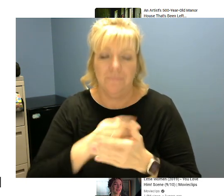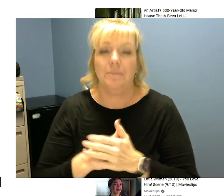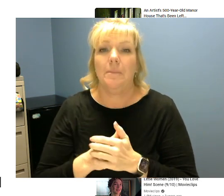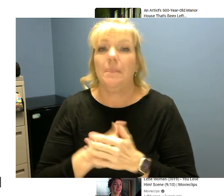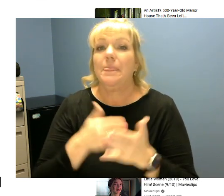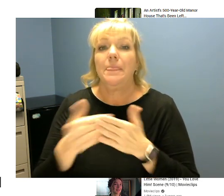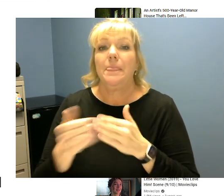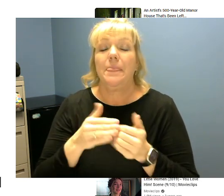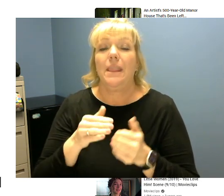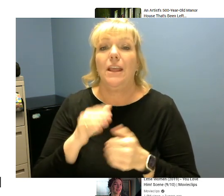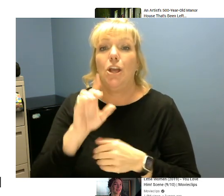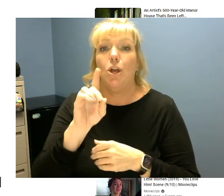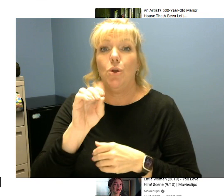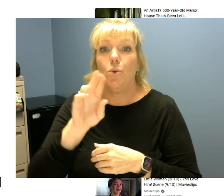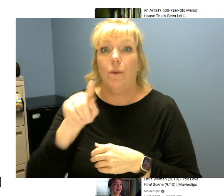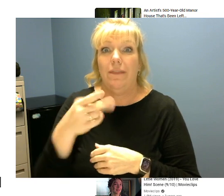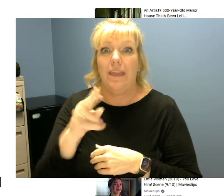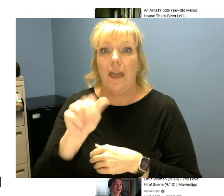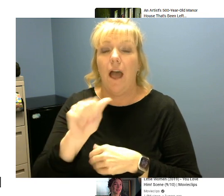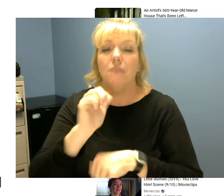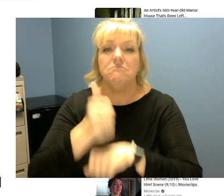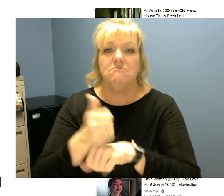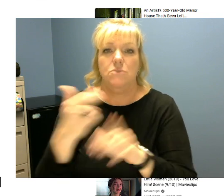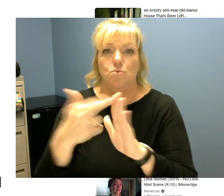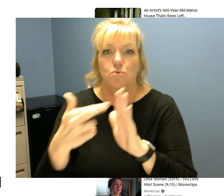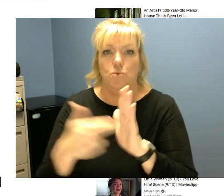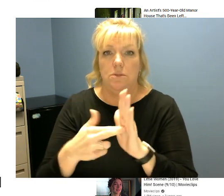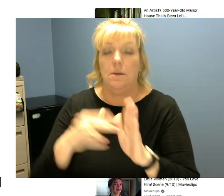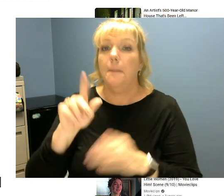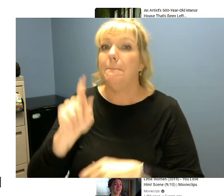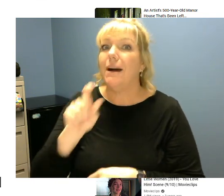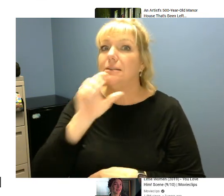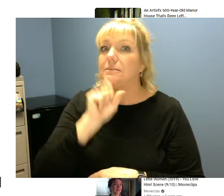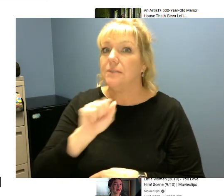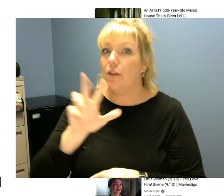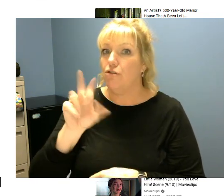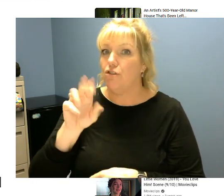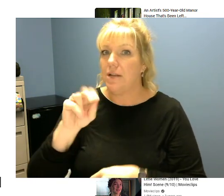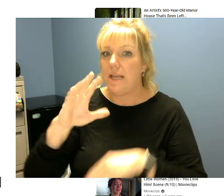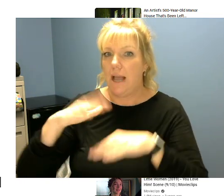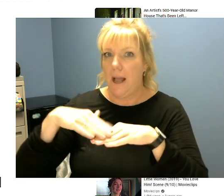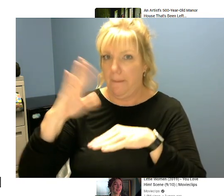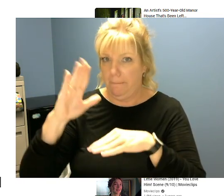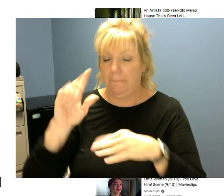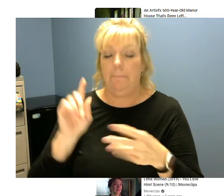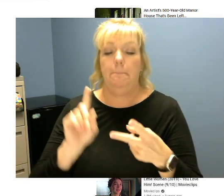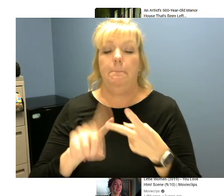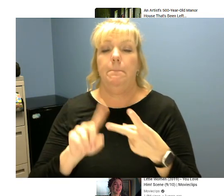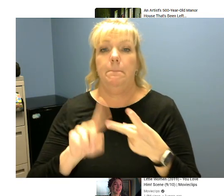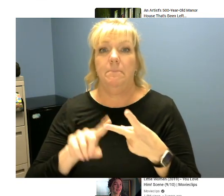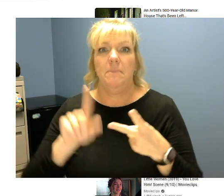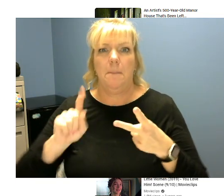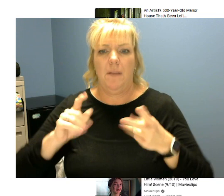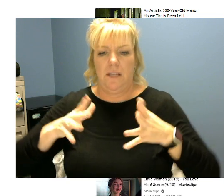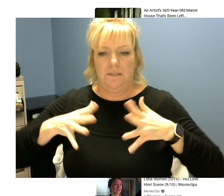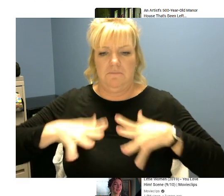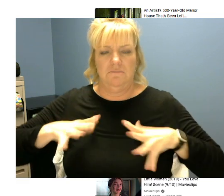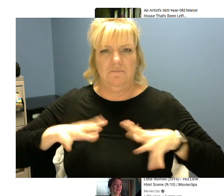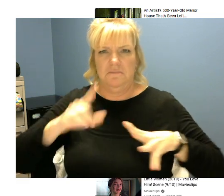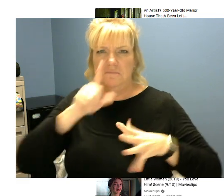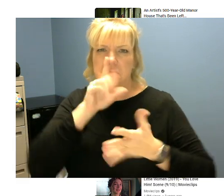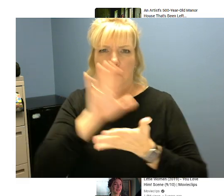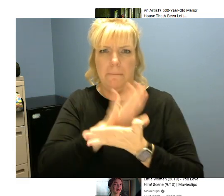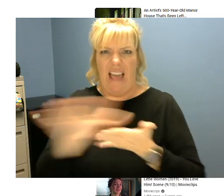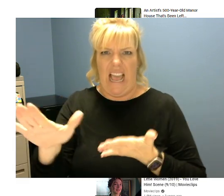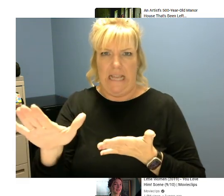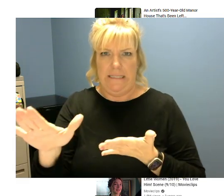age of 30. Women who serve as nurses have to be plain in appearance. Those are her words. They